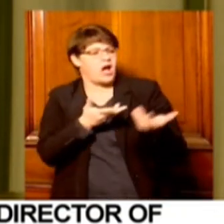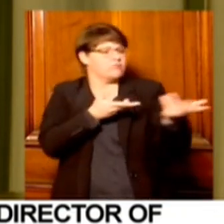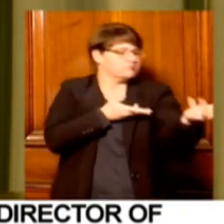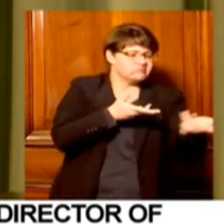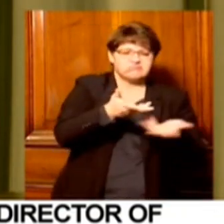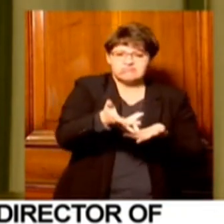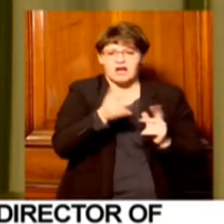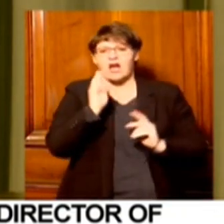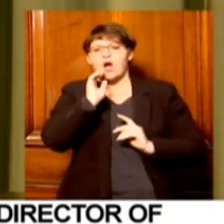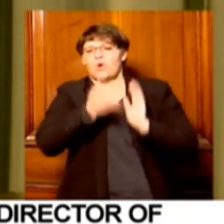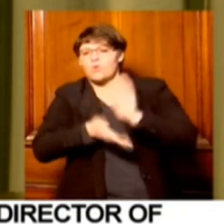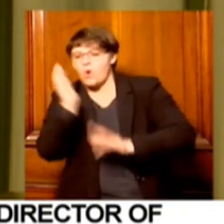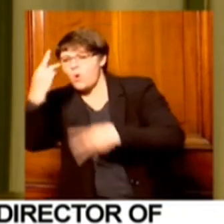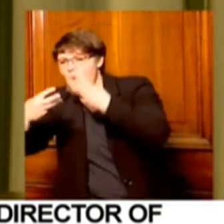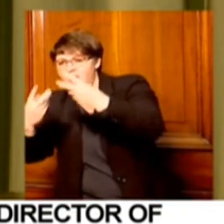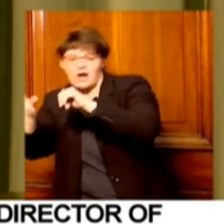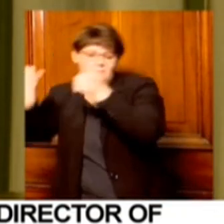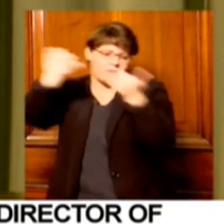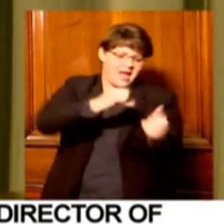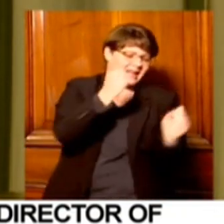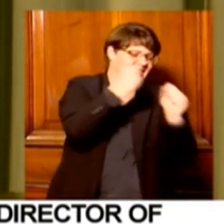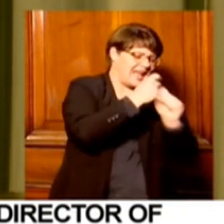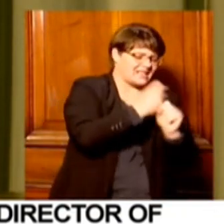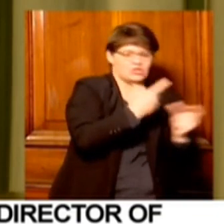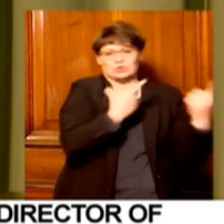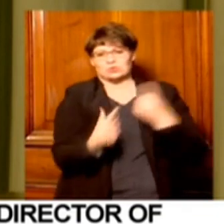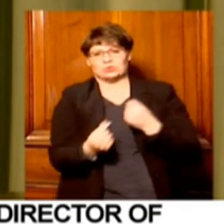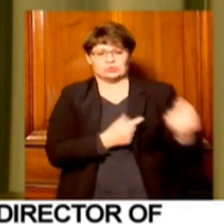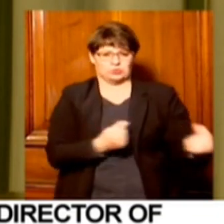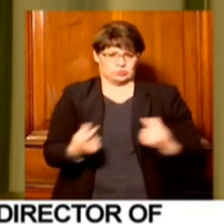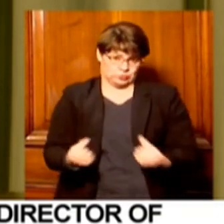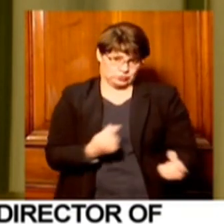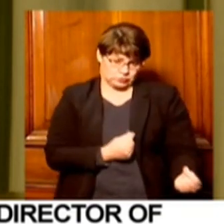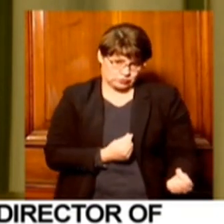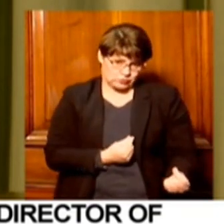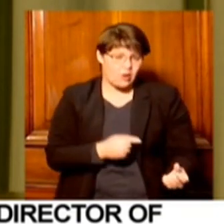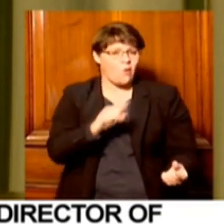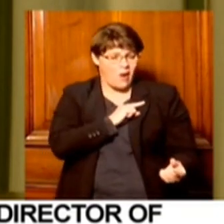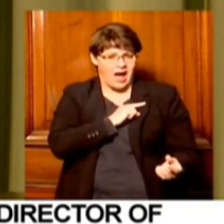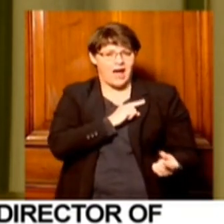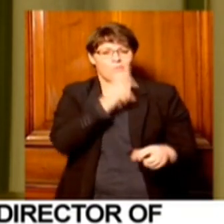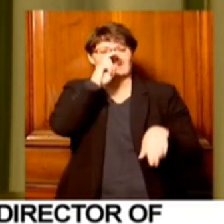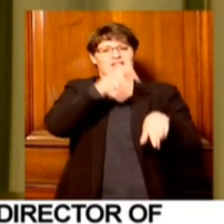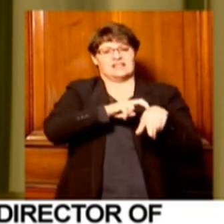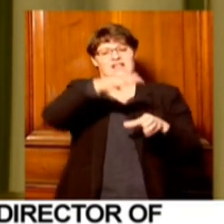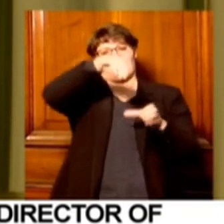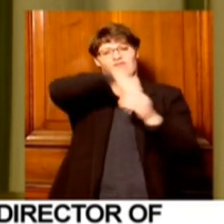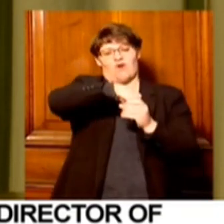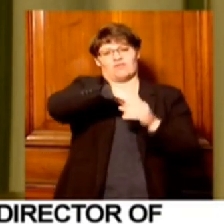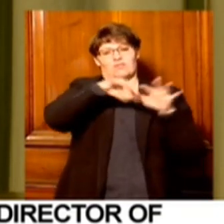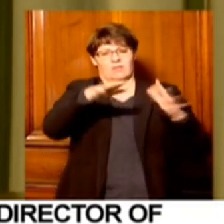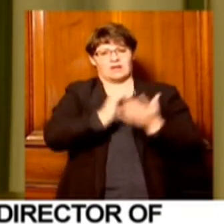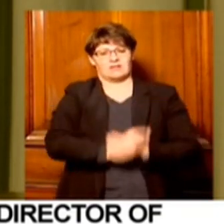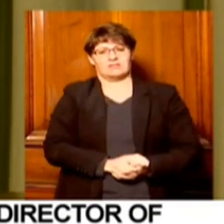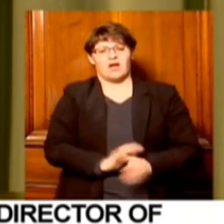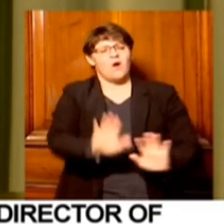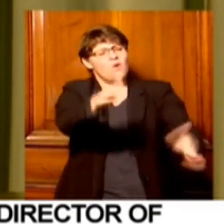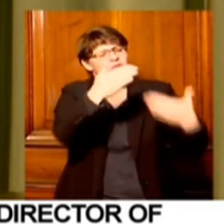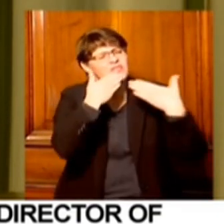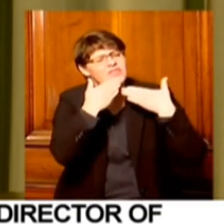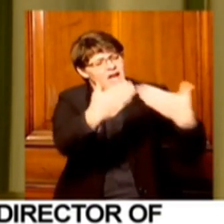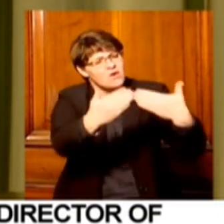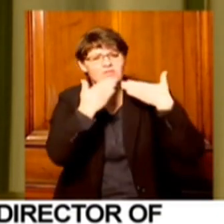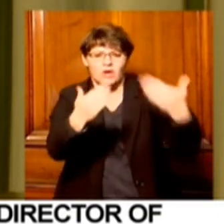interact in places of public interaction. We salute them, for they are